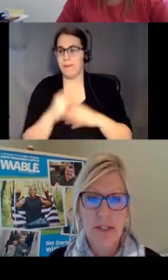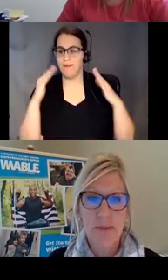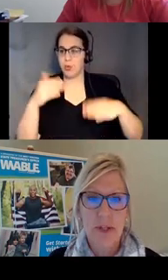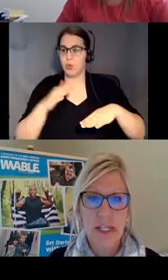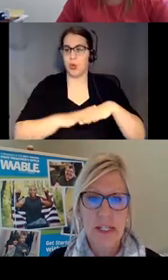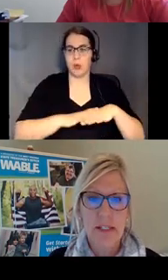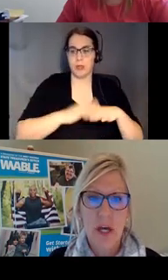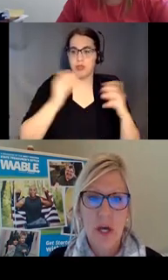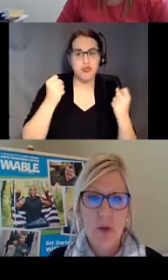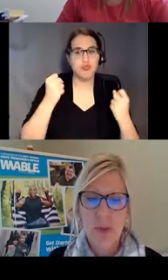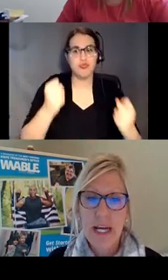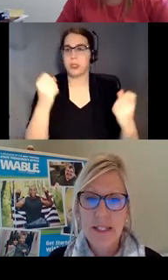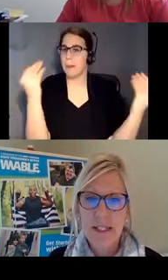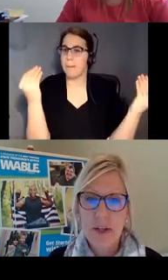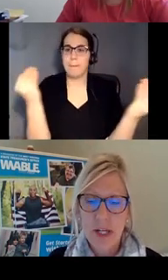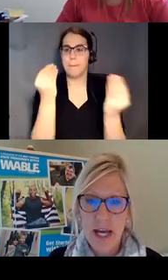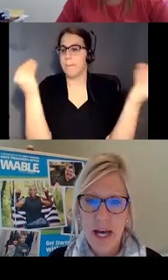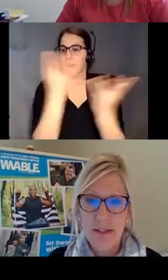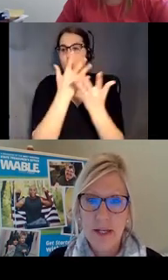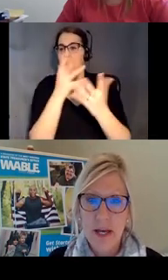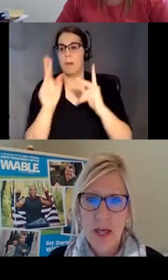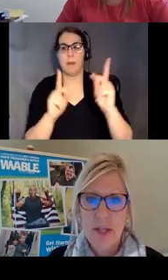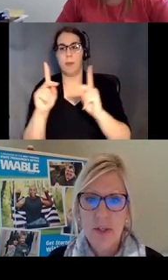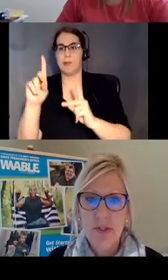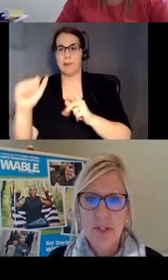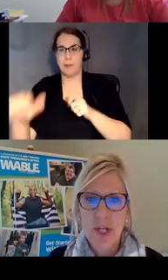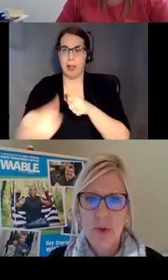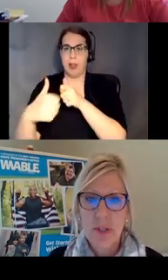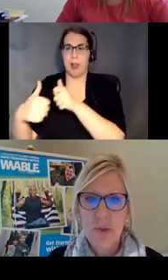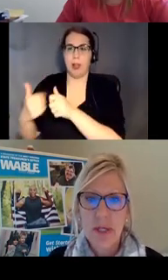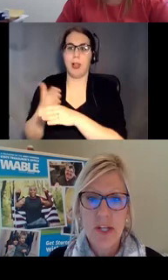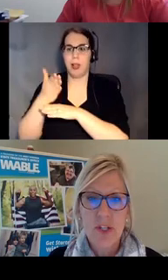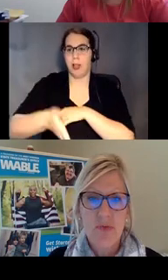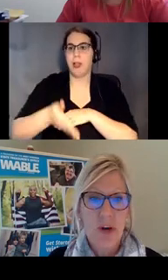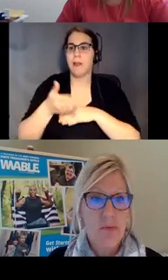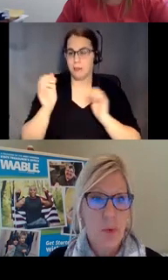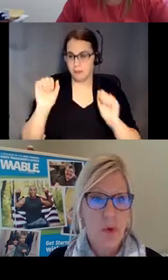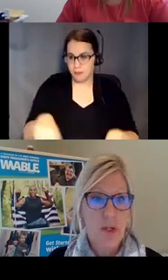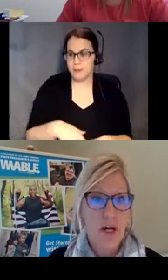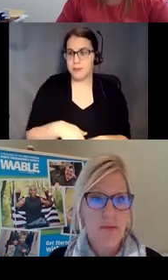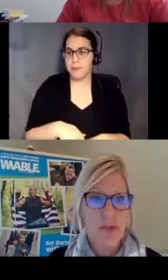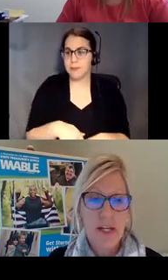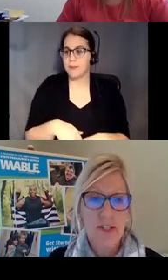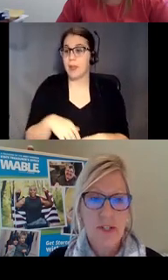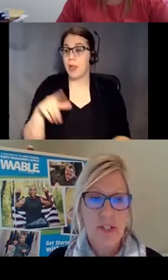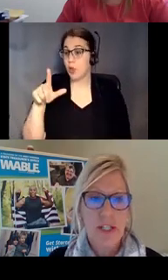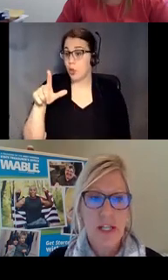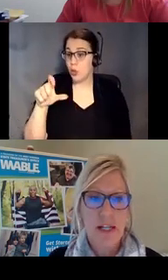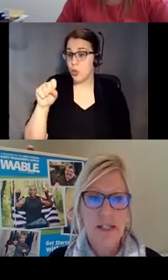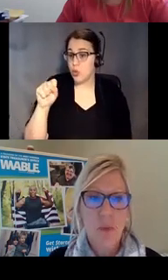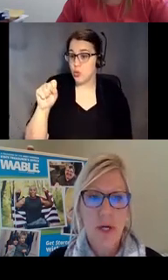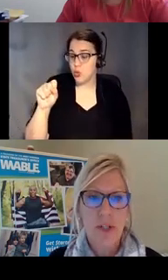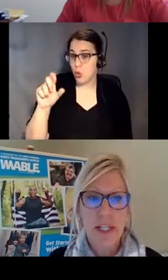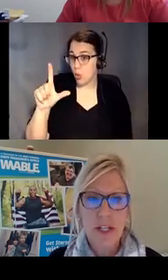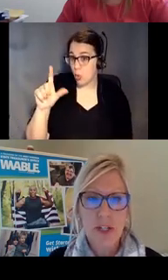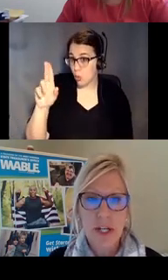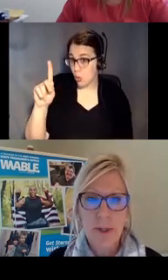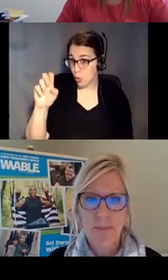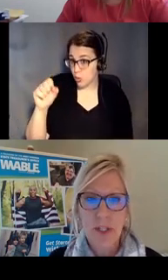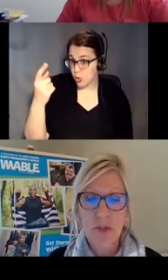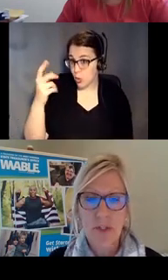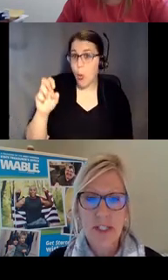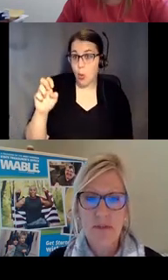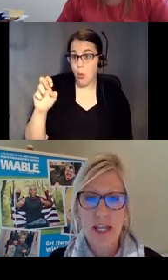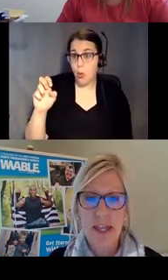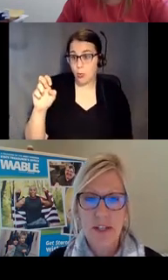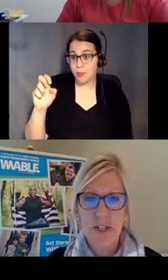with disabilities. Through an essay contest, the Luke Stone Illumination Fund Board of Directors selects a winner each year